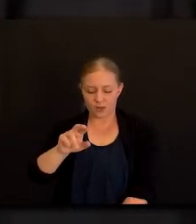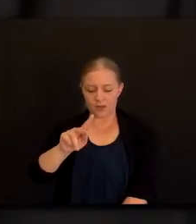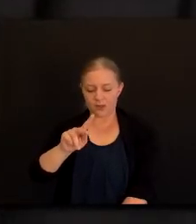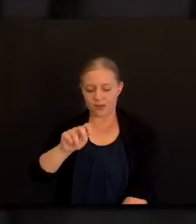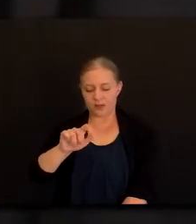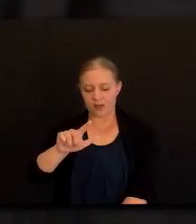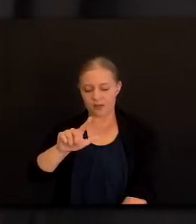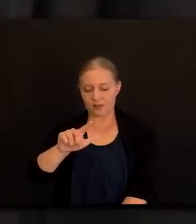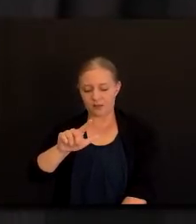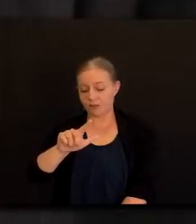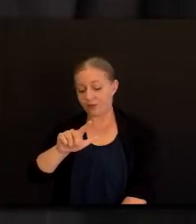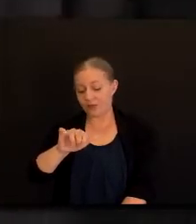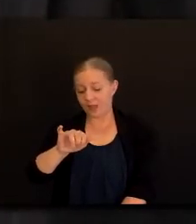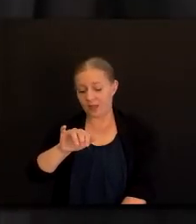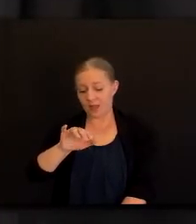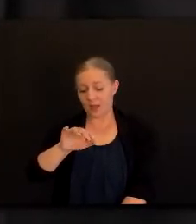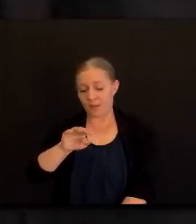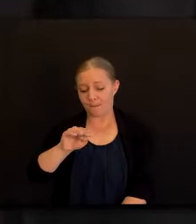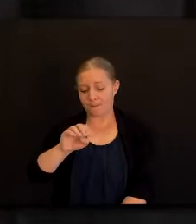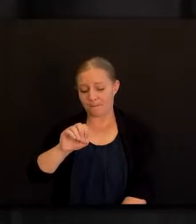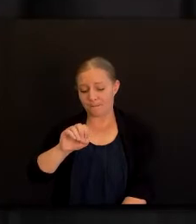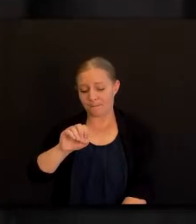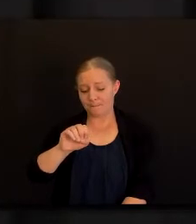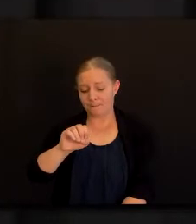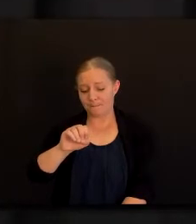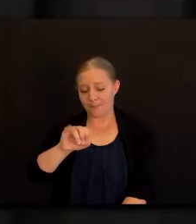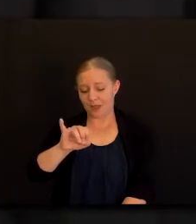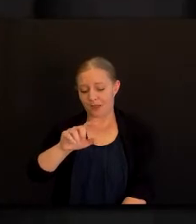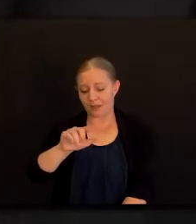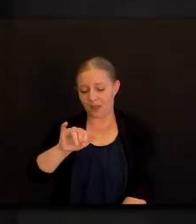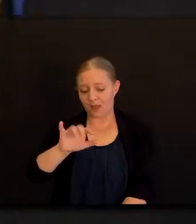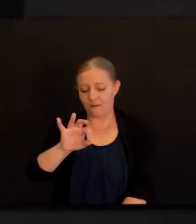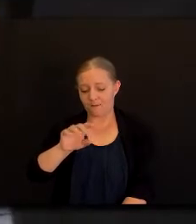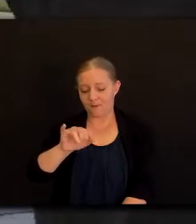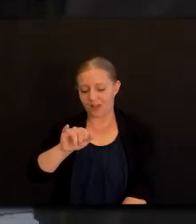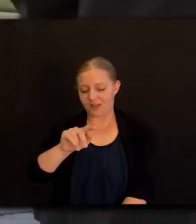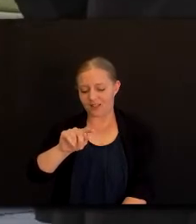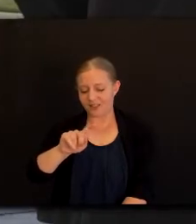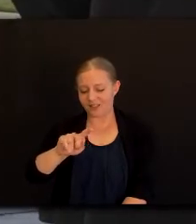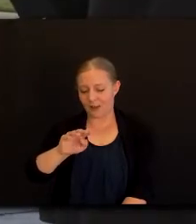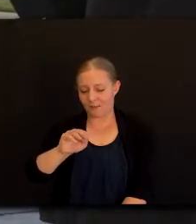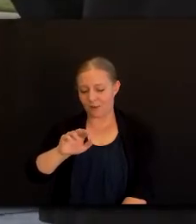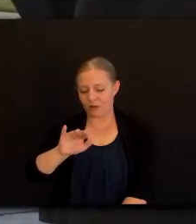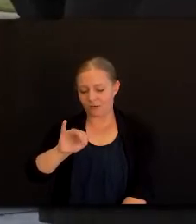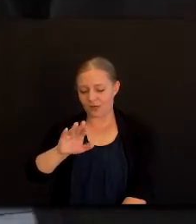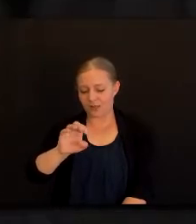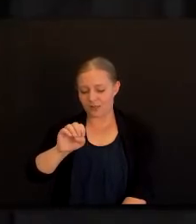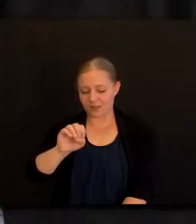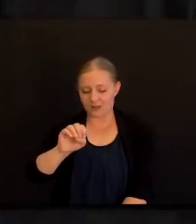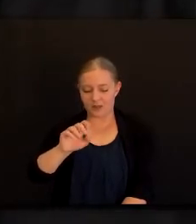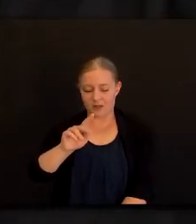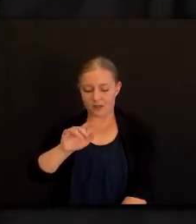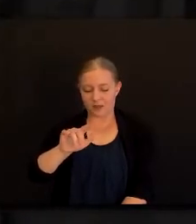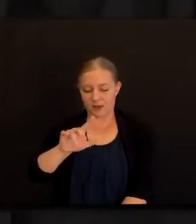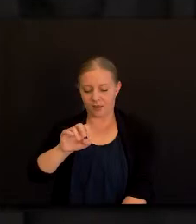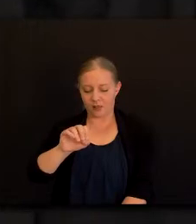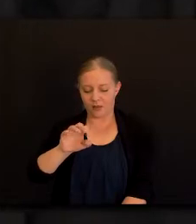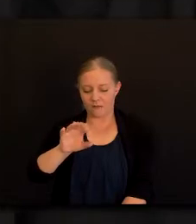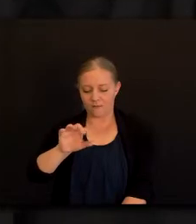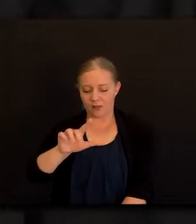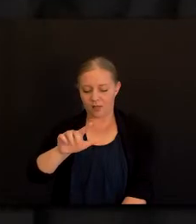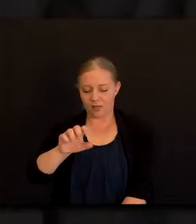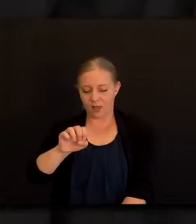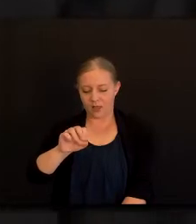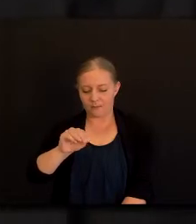Kaylee Jen Rose Maylee Fitzmaurice. Kyle Ray Fleming.